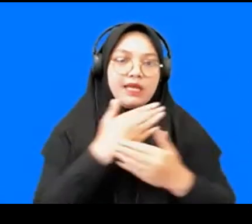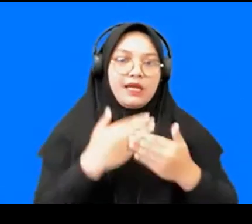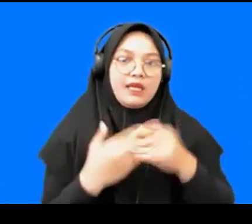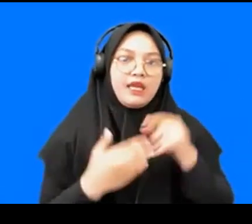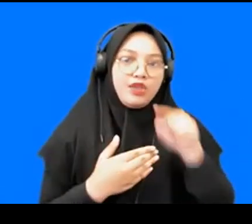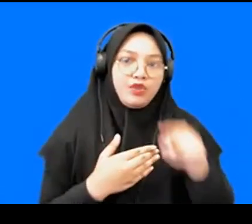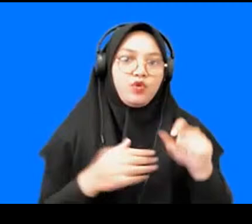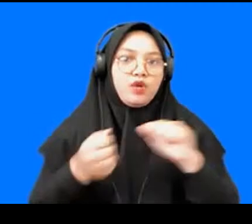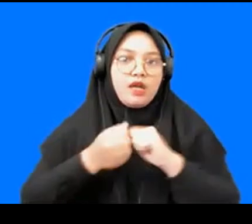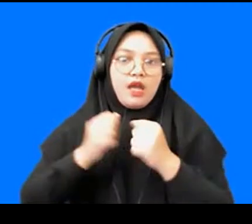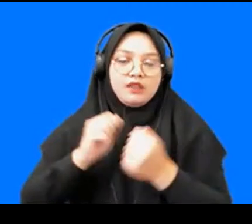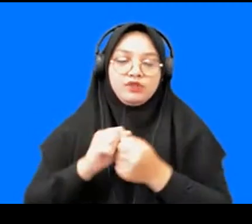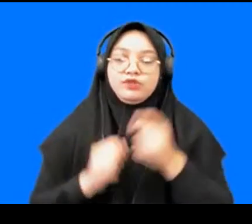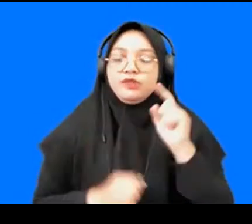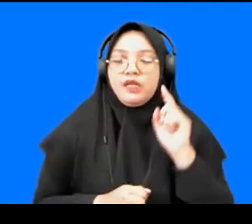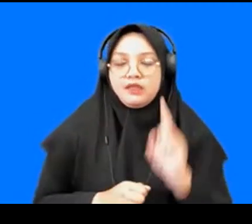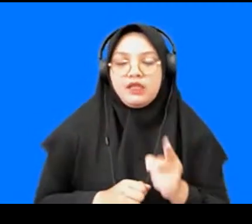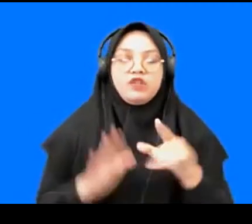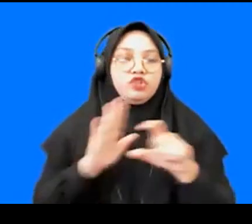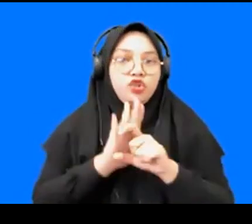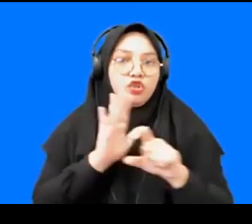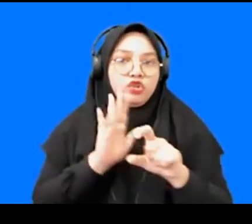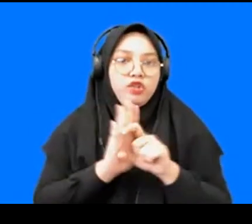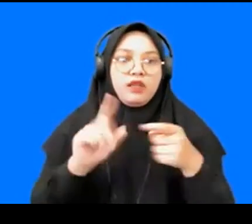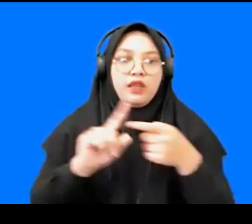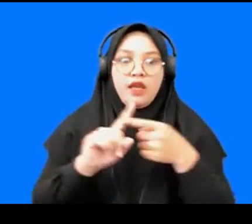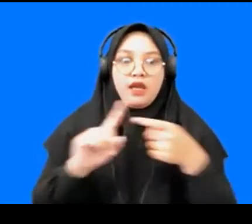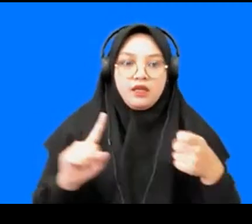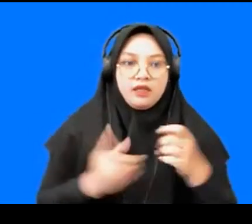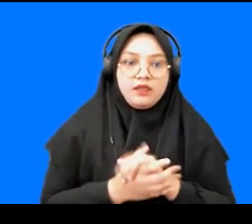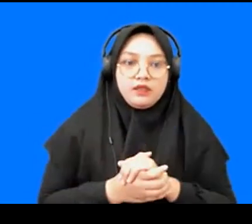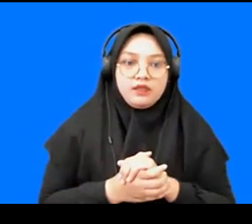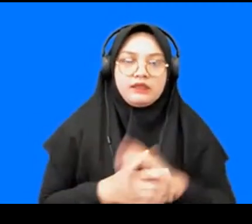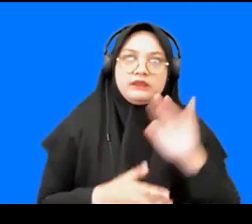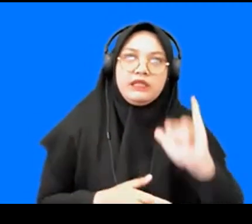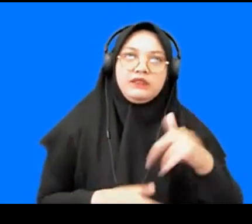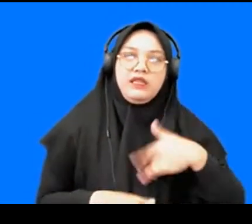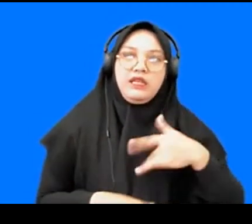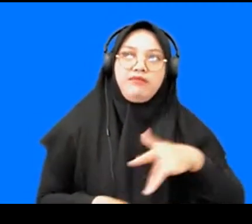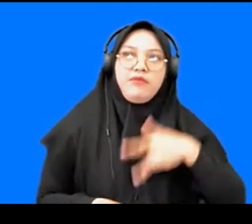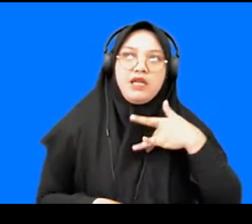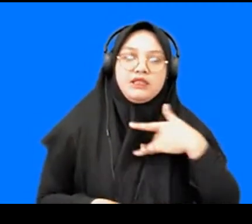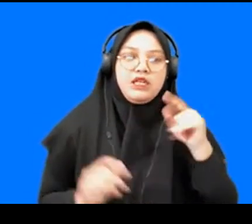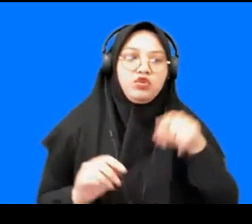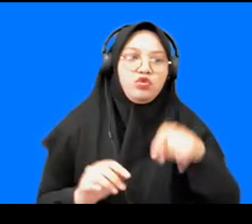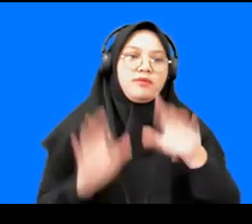measures. Unfortunately, you have heard this a lot of times.